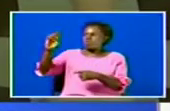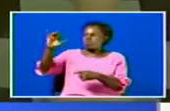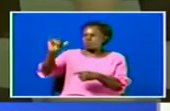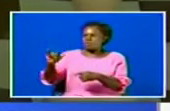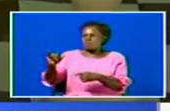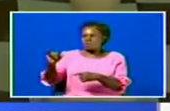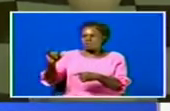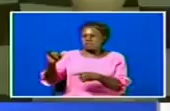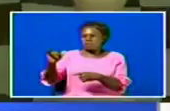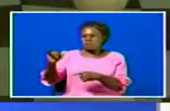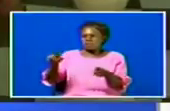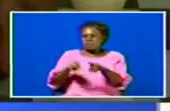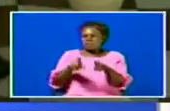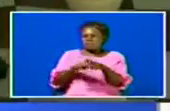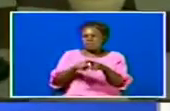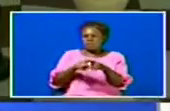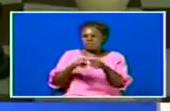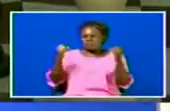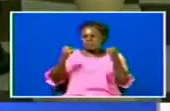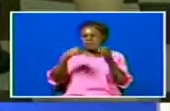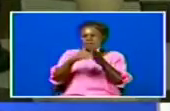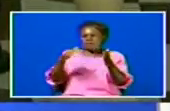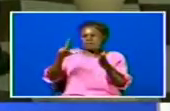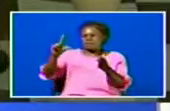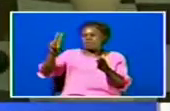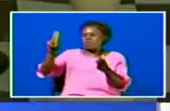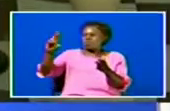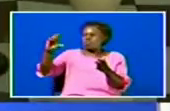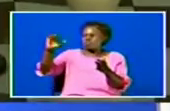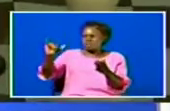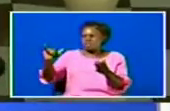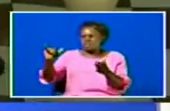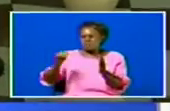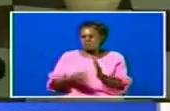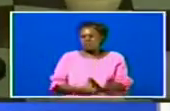while Aurelia Chumba was victorious against Lucy Nyaboke.